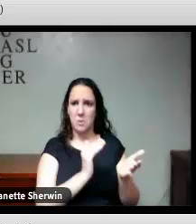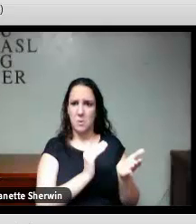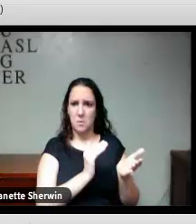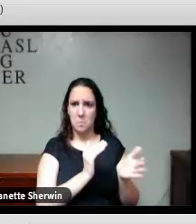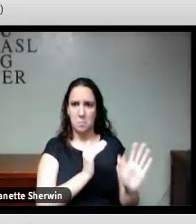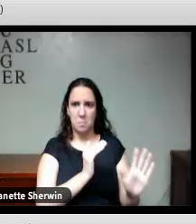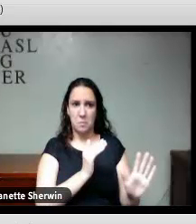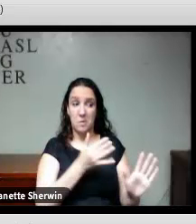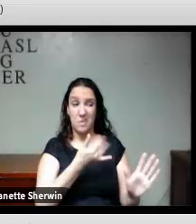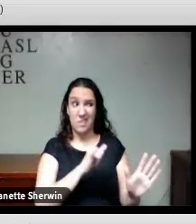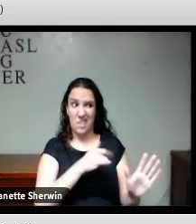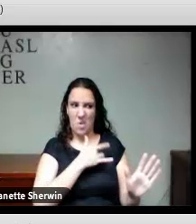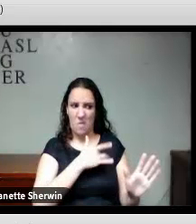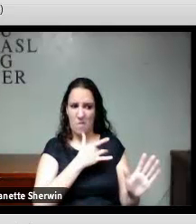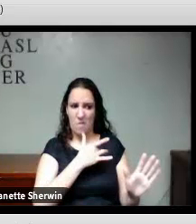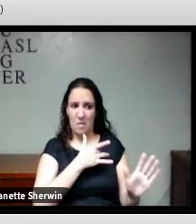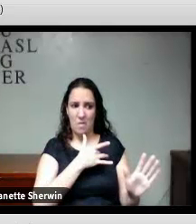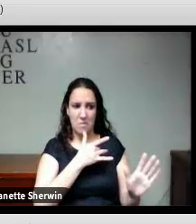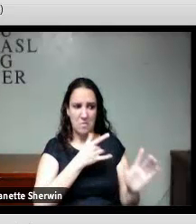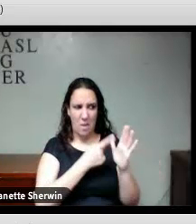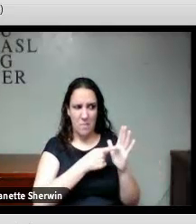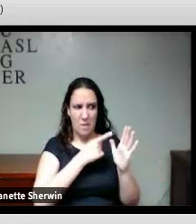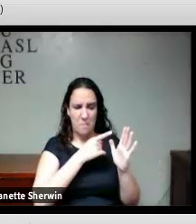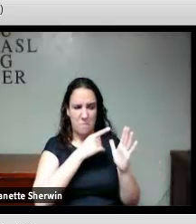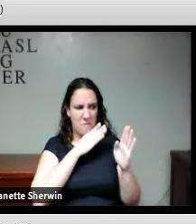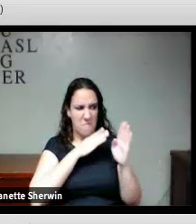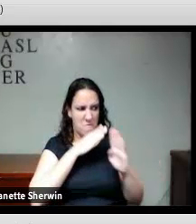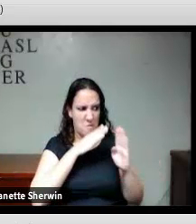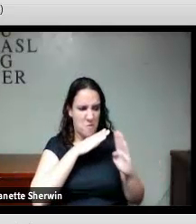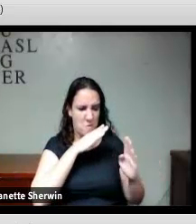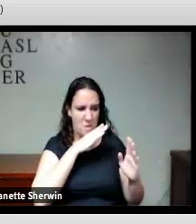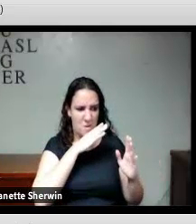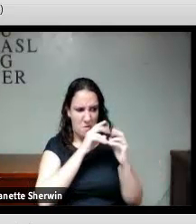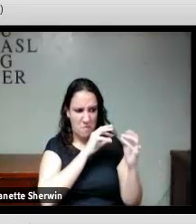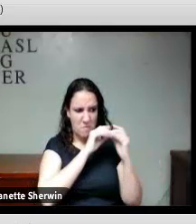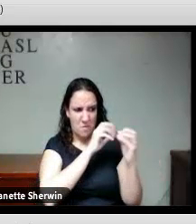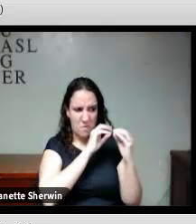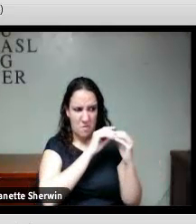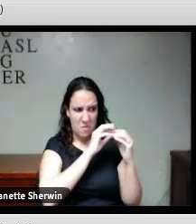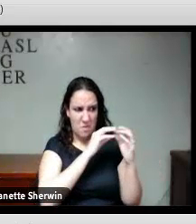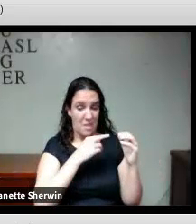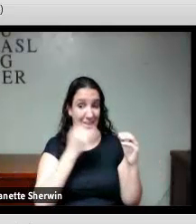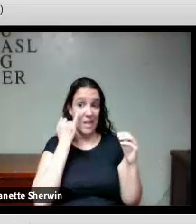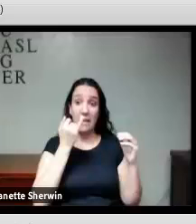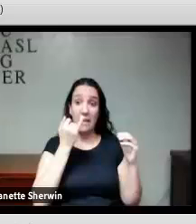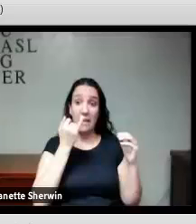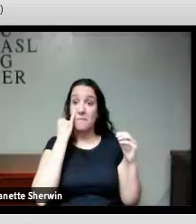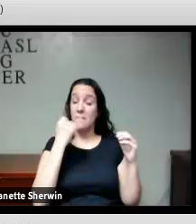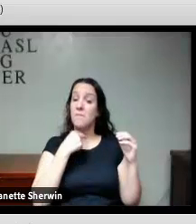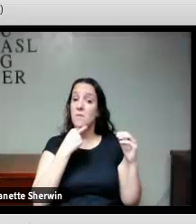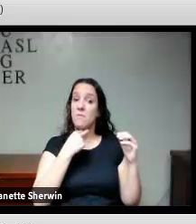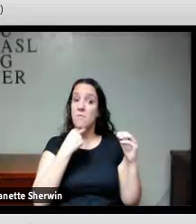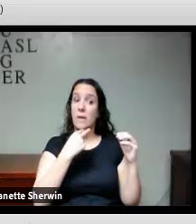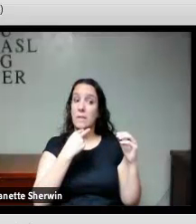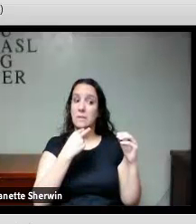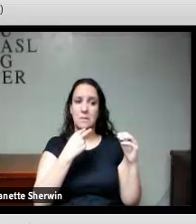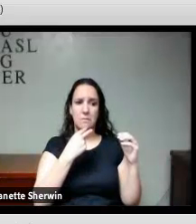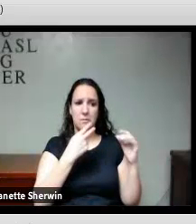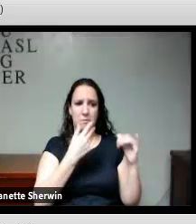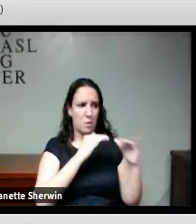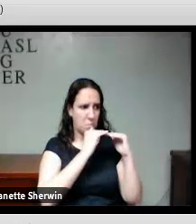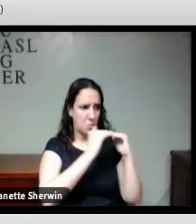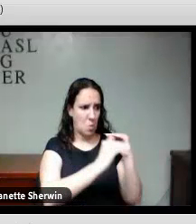an angry interaction or a frustrated interaction or whatever it is, even if voices aren't loud, people start to feel the tension?